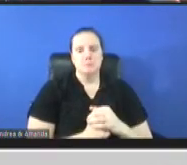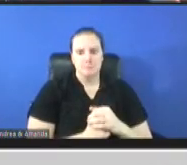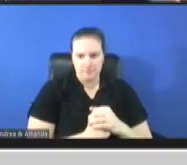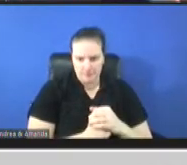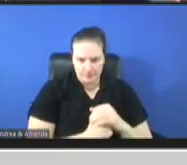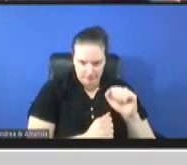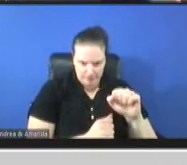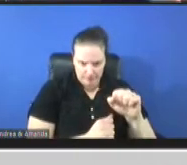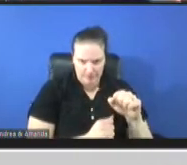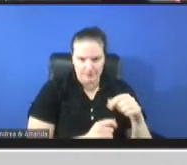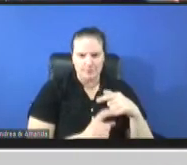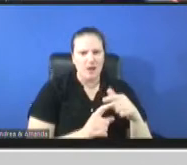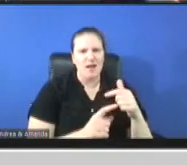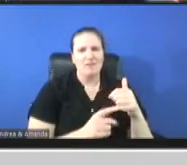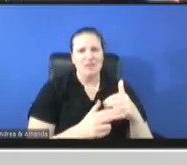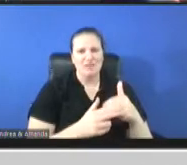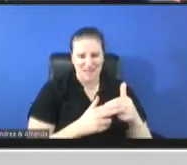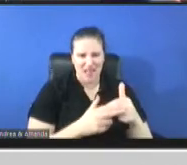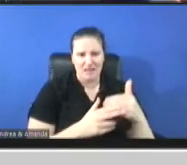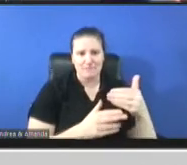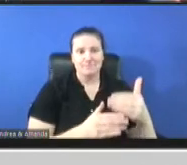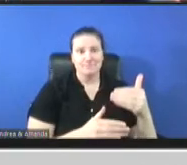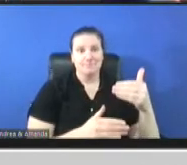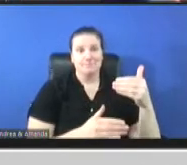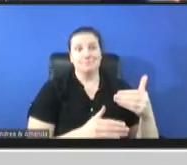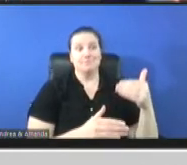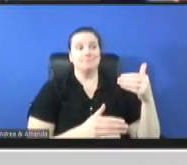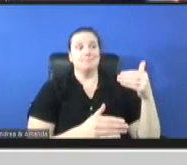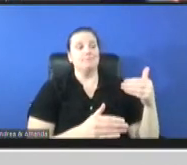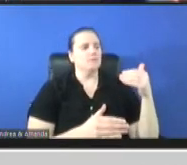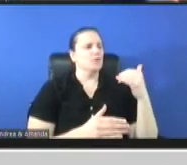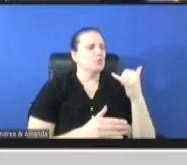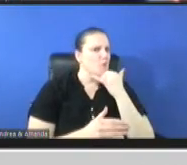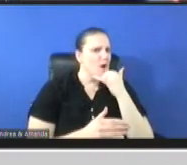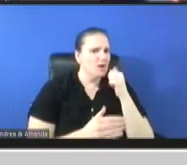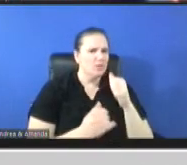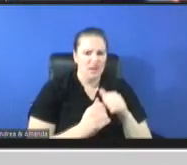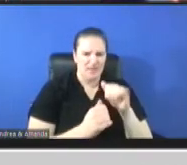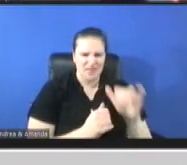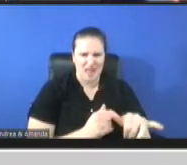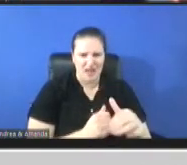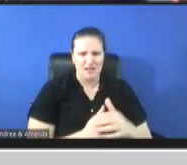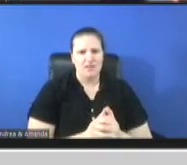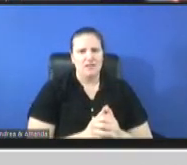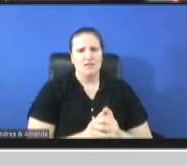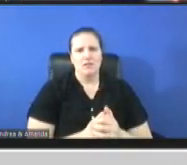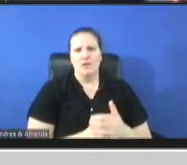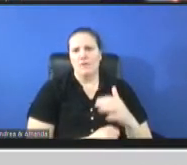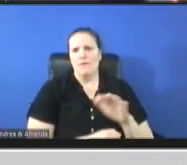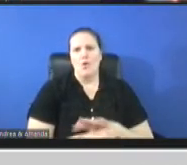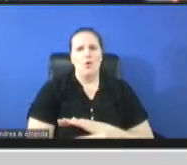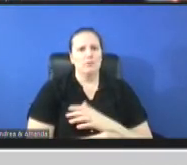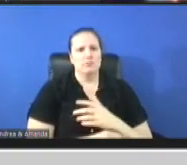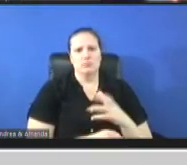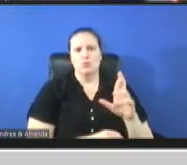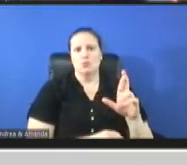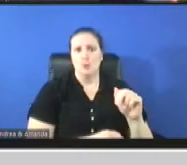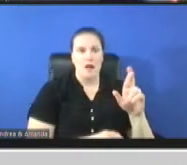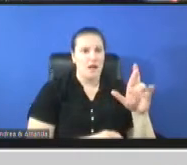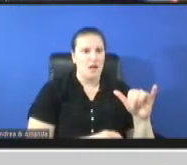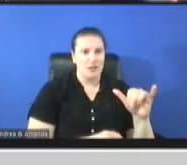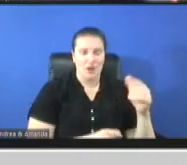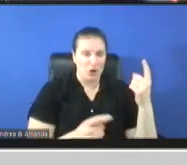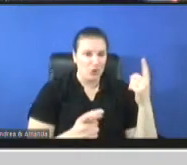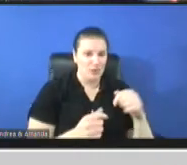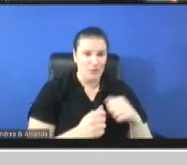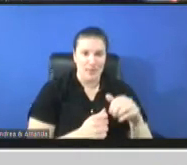But every slide in that has something wrong with it. It is a completely, I very rarely agree with